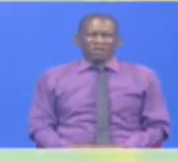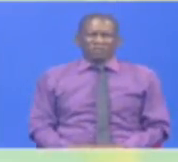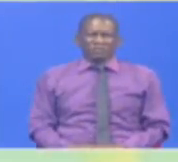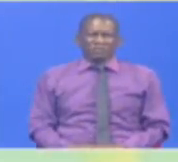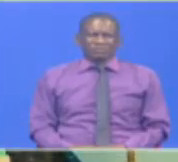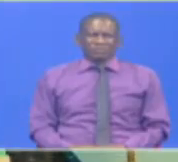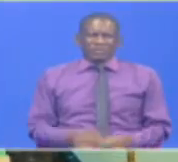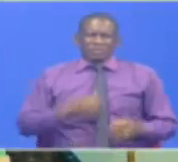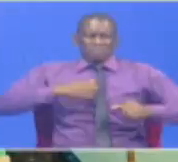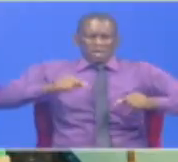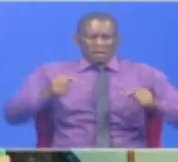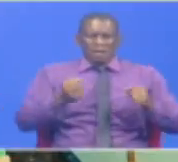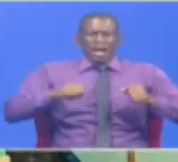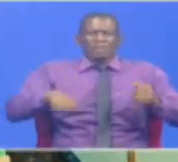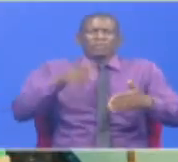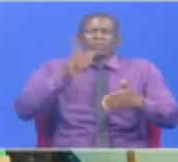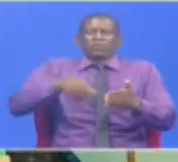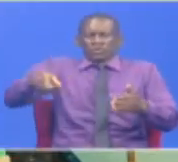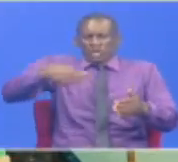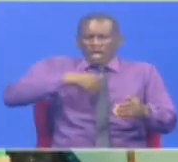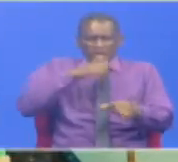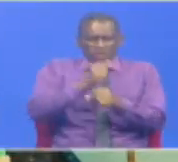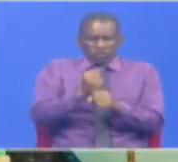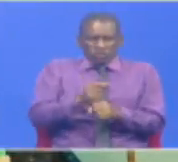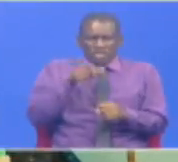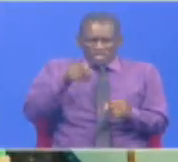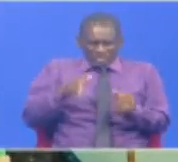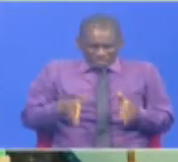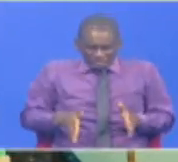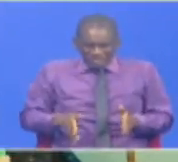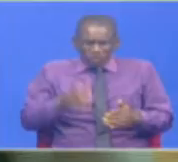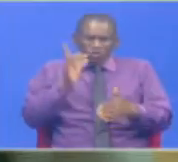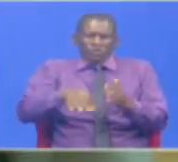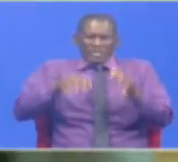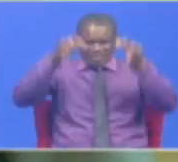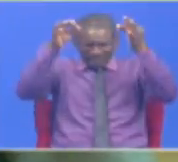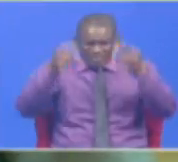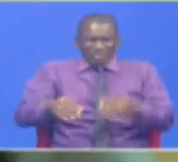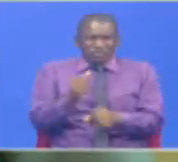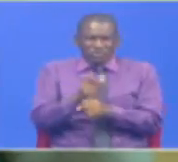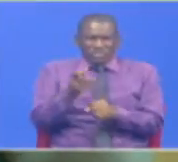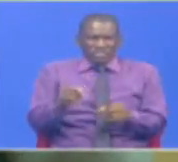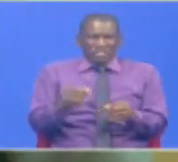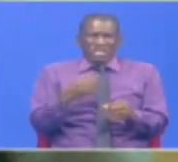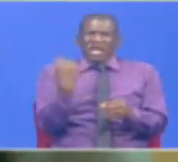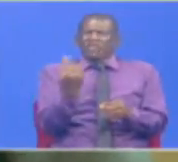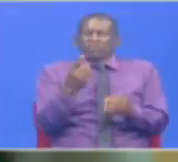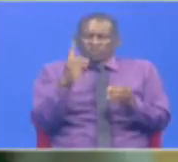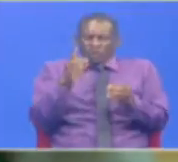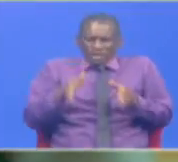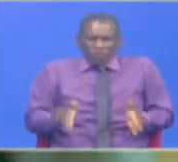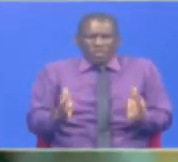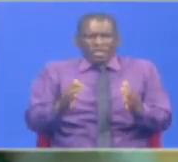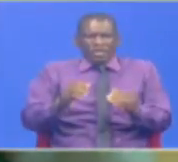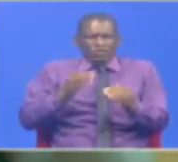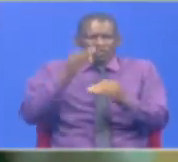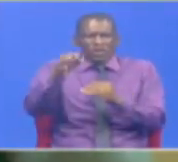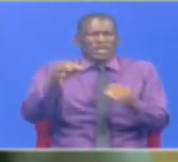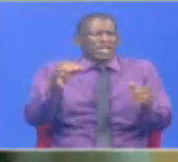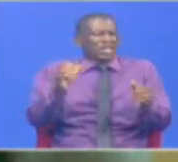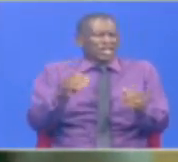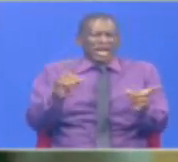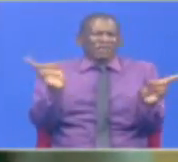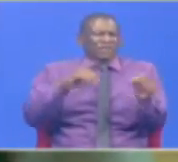I'm happy where I am, and this is the path that I chose, and there's only one way forward. I don't think I can go back.